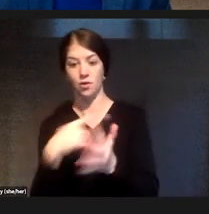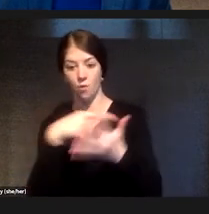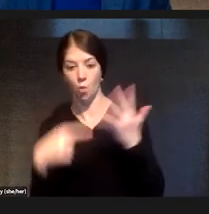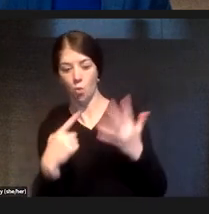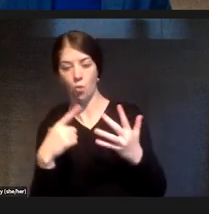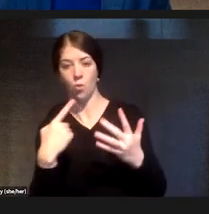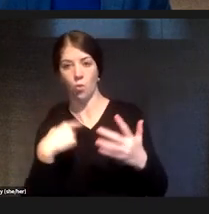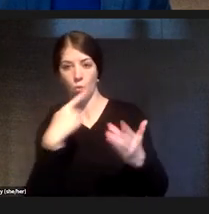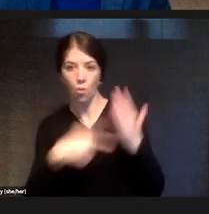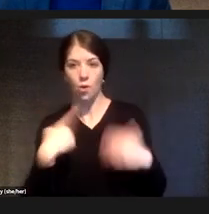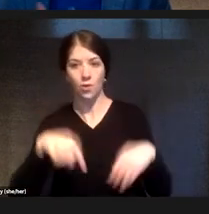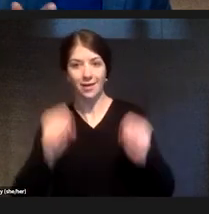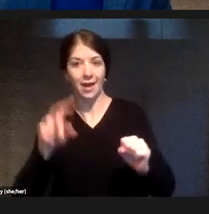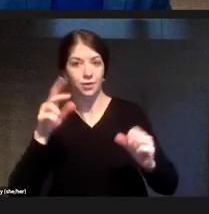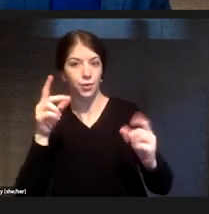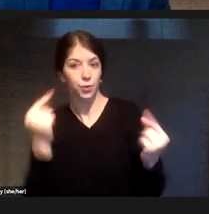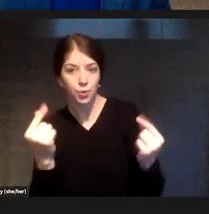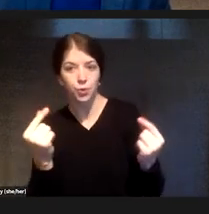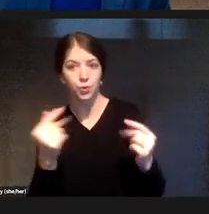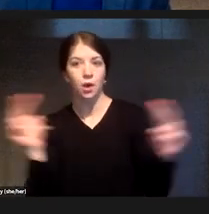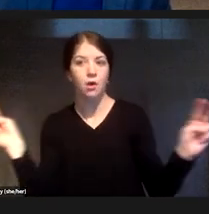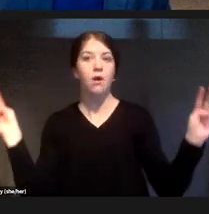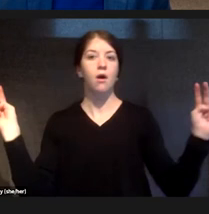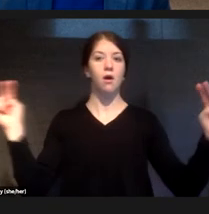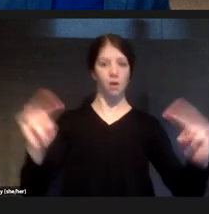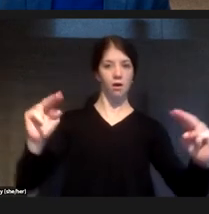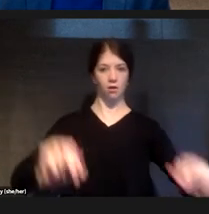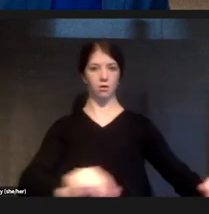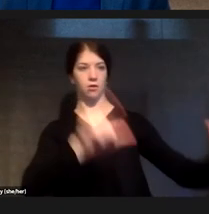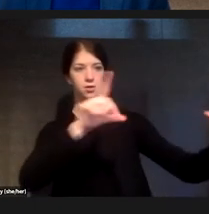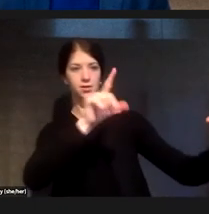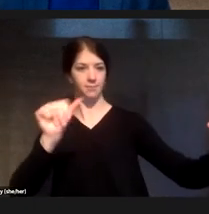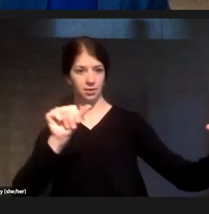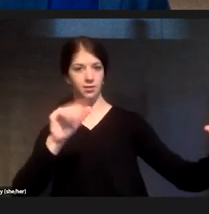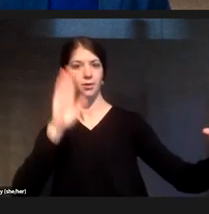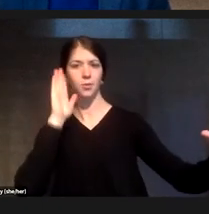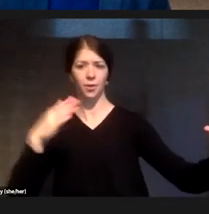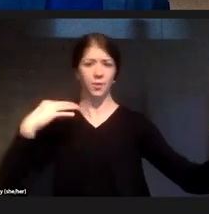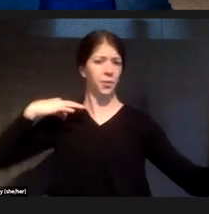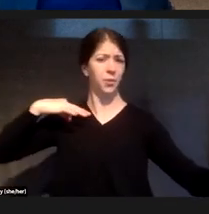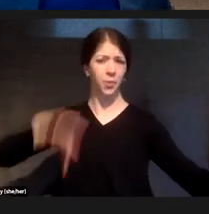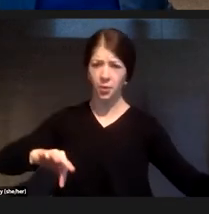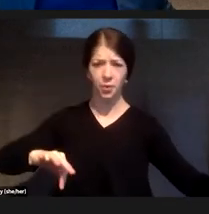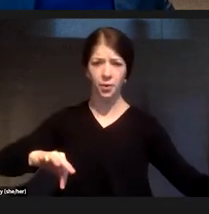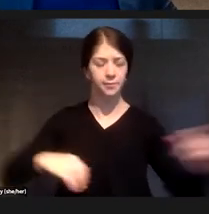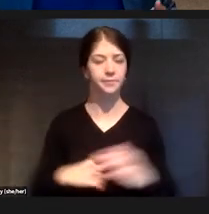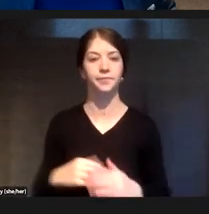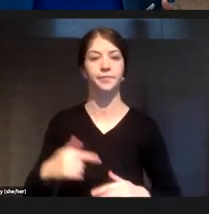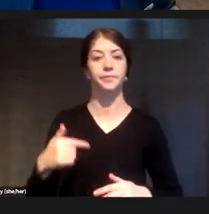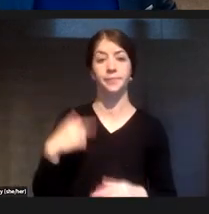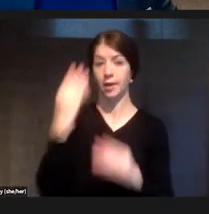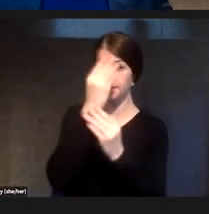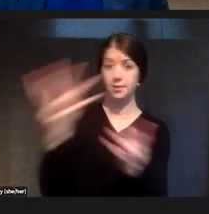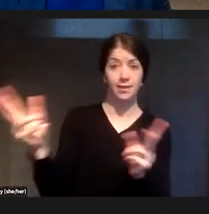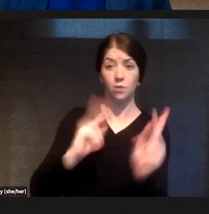how we can view the world through the lens of disability is going to be exceedingly helpful. Now, I tell people that